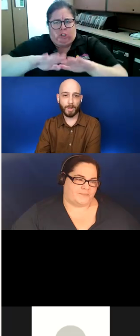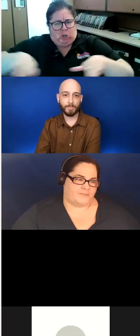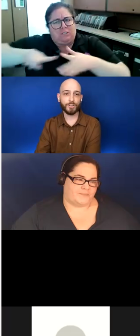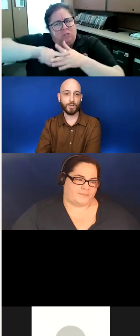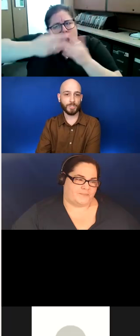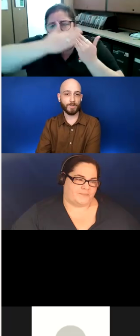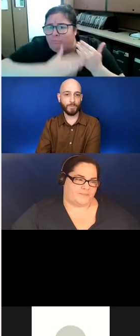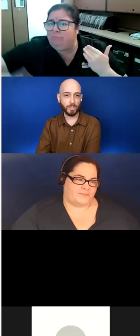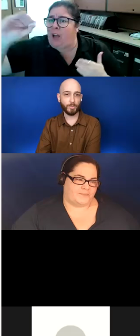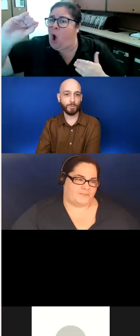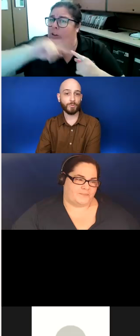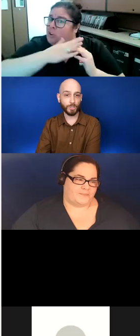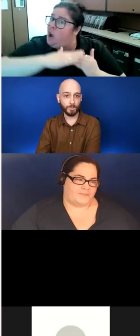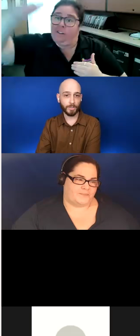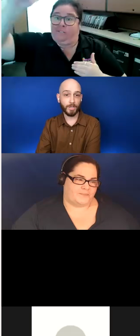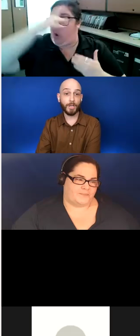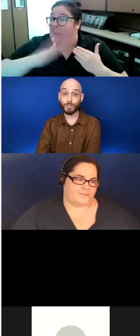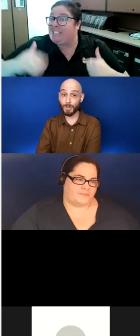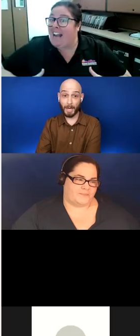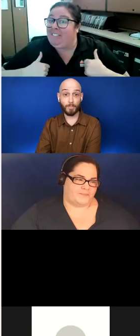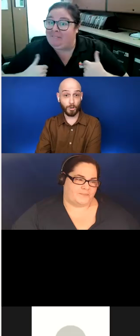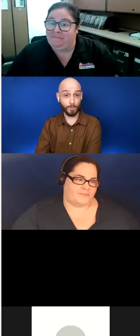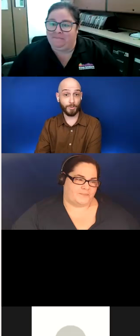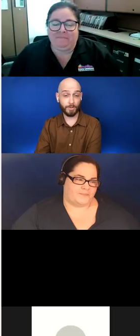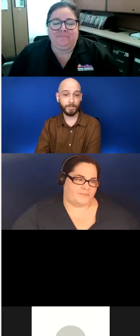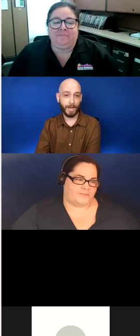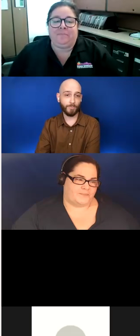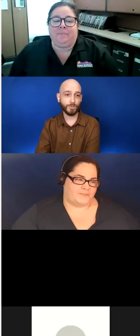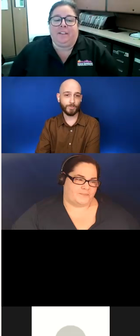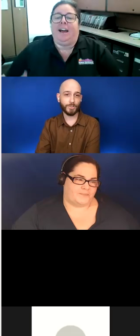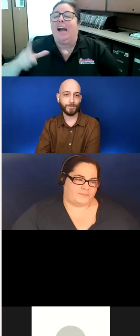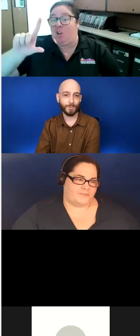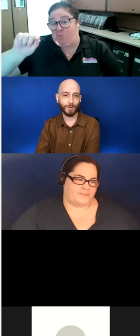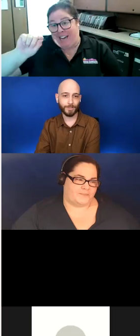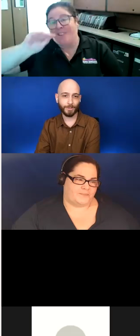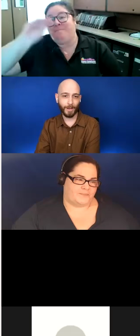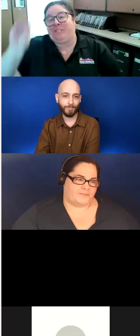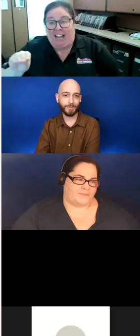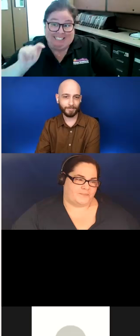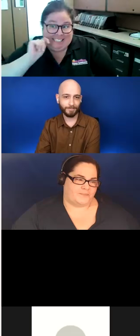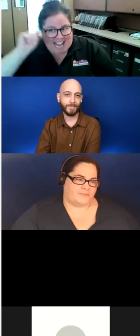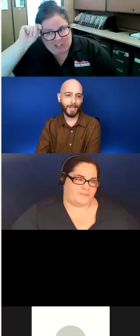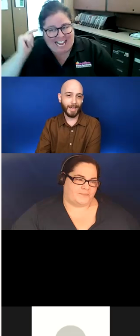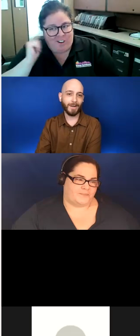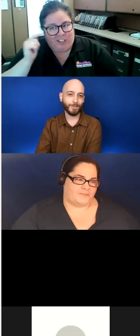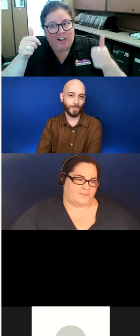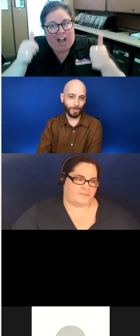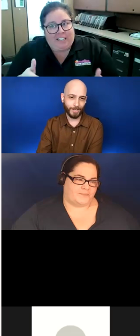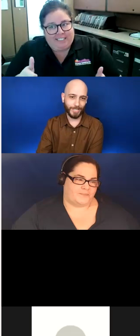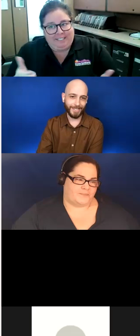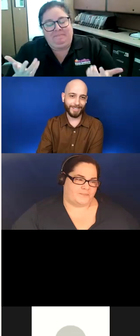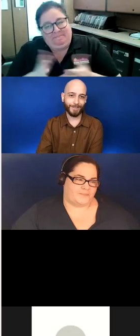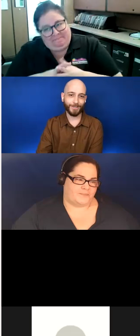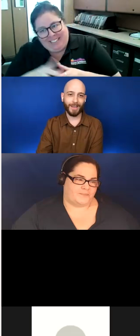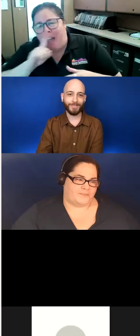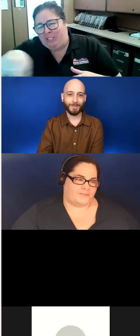are programs and services available for children starting at birth to have those services for the rest of their life. And about